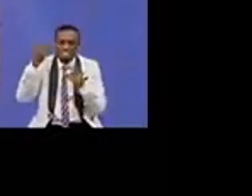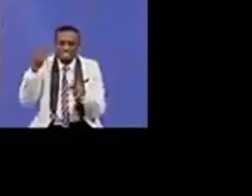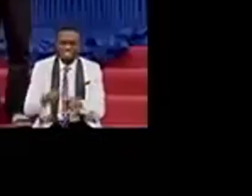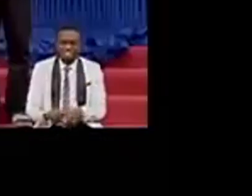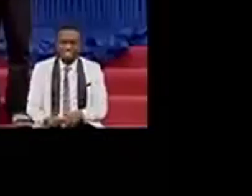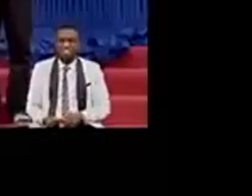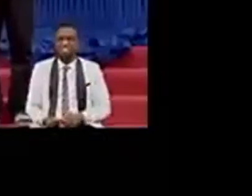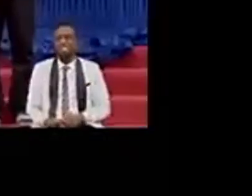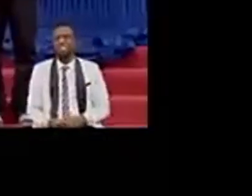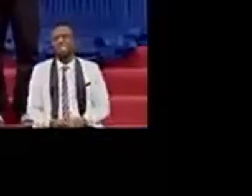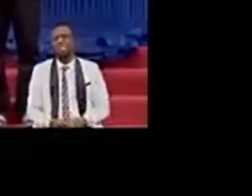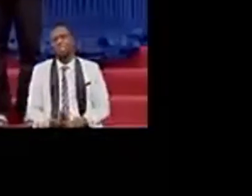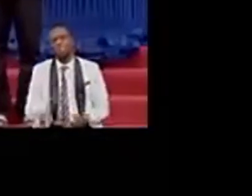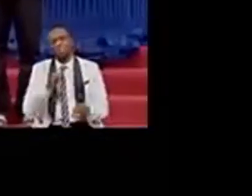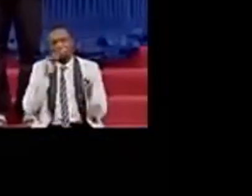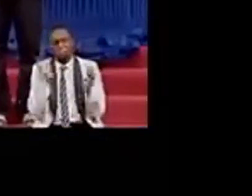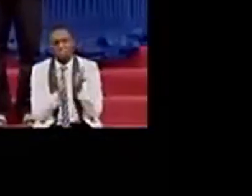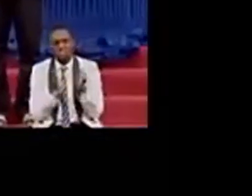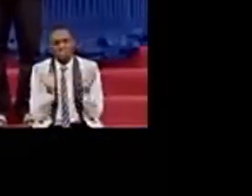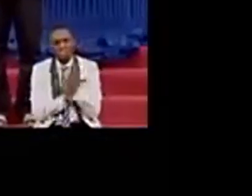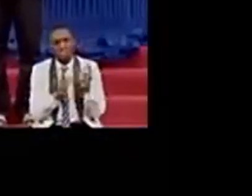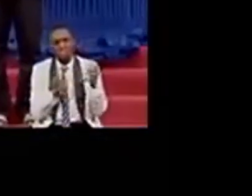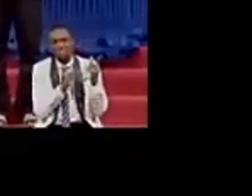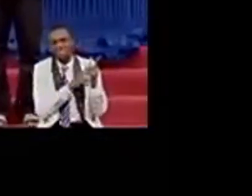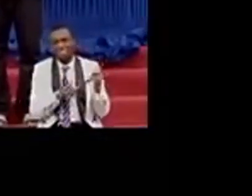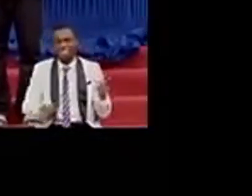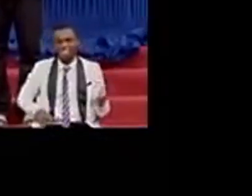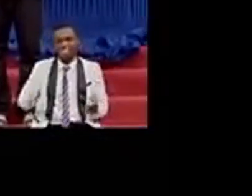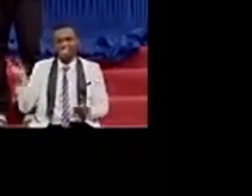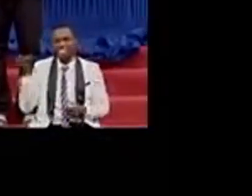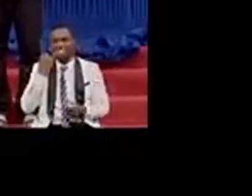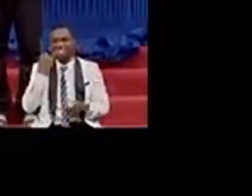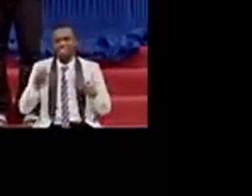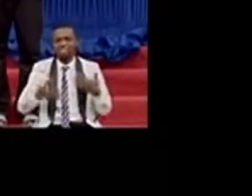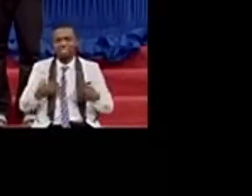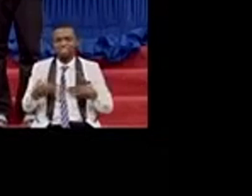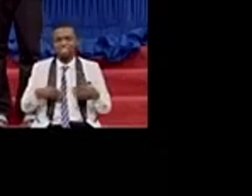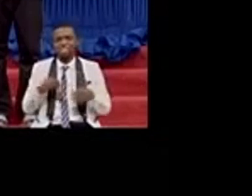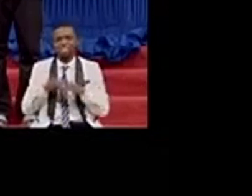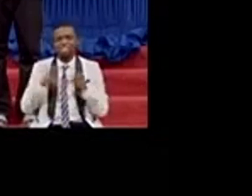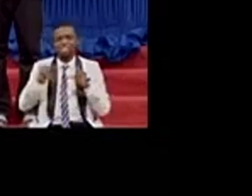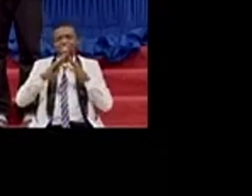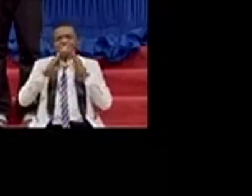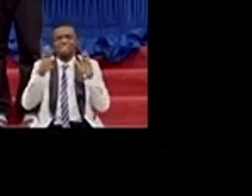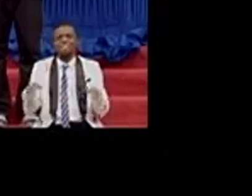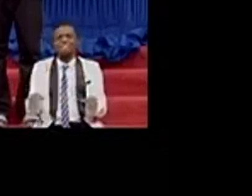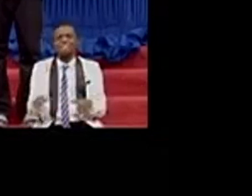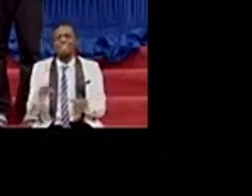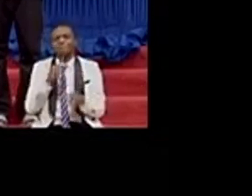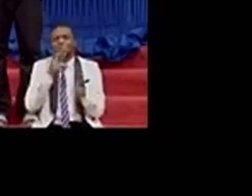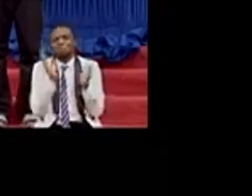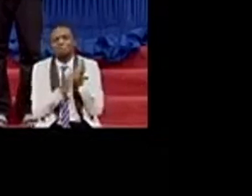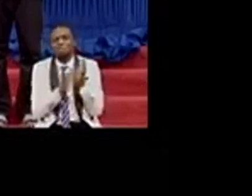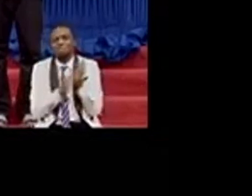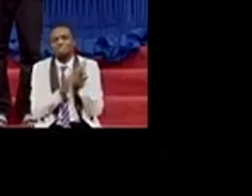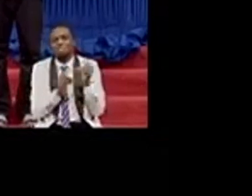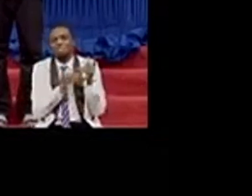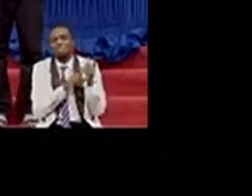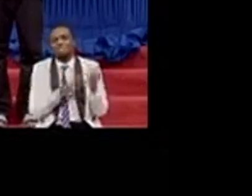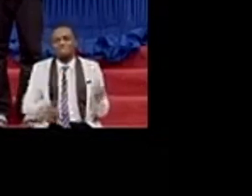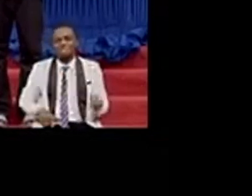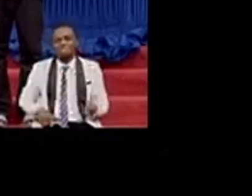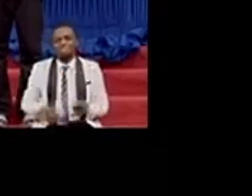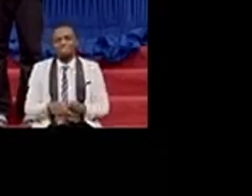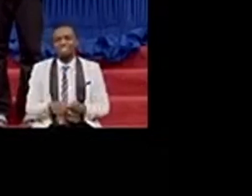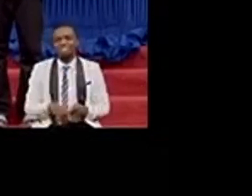Praise the Lord. Hallelujah. There's joy in the house. Praise the Lord. Hallelujah. Mr. Lucky